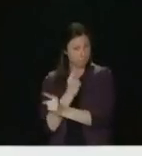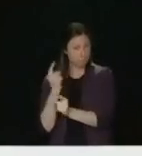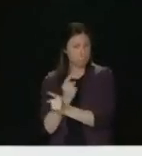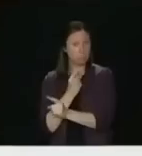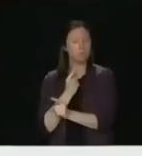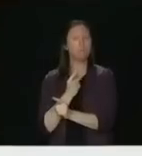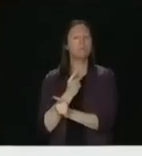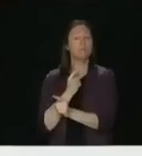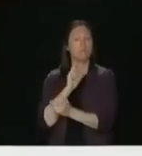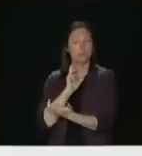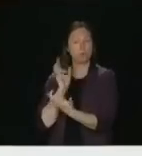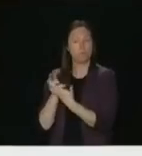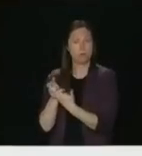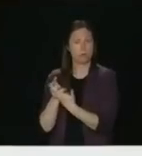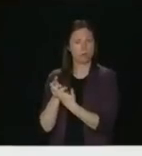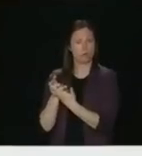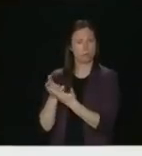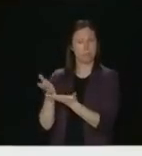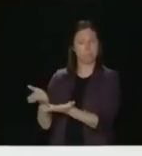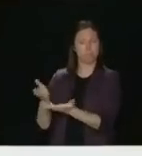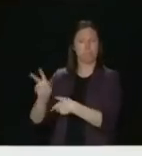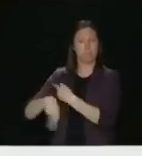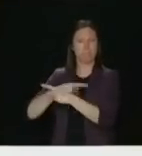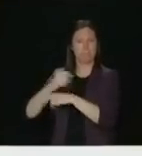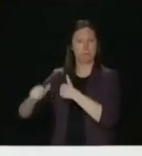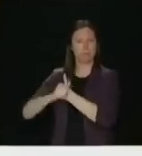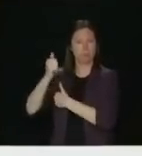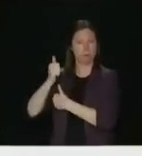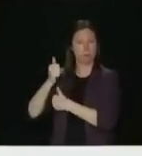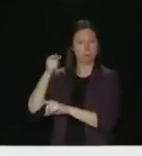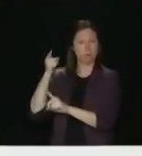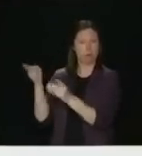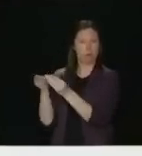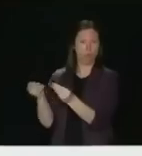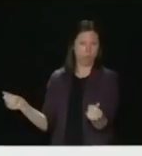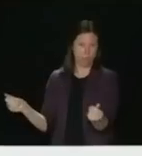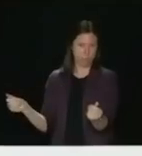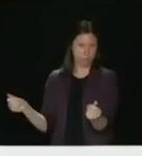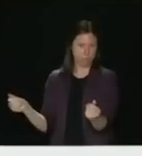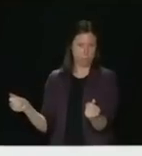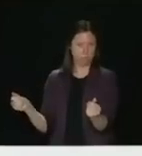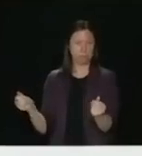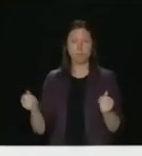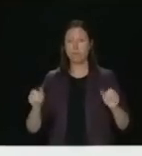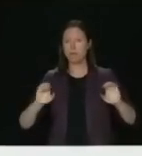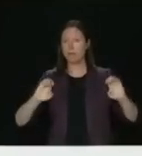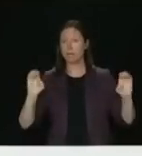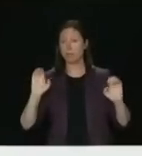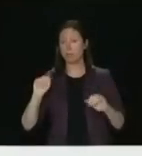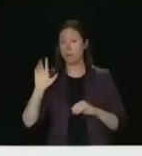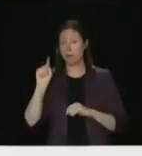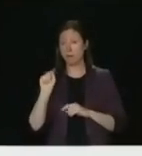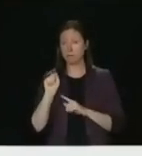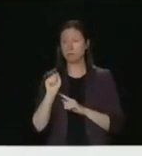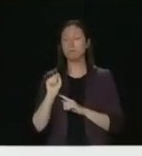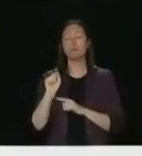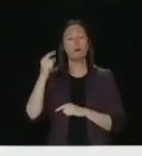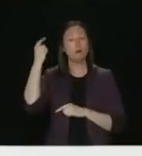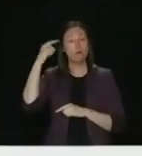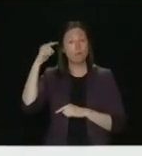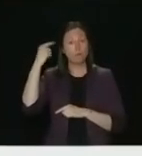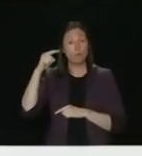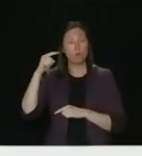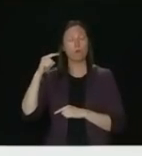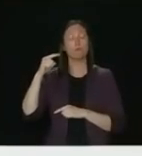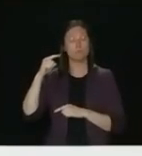and proportionate to the threats they are meant to address. The Emergencies Act will be used to